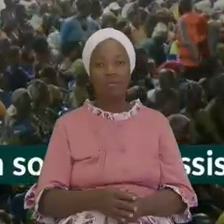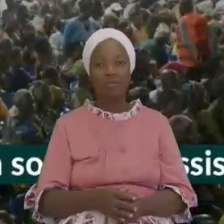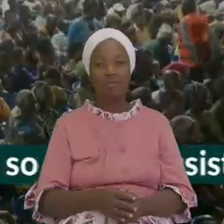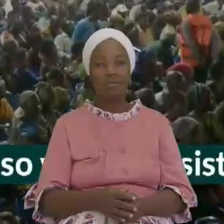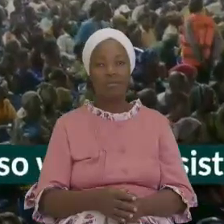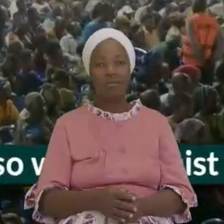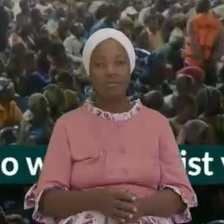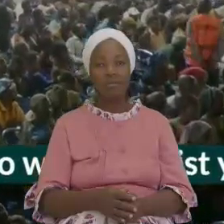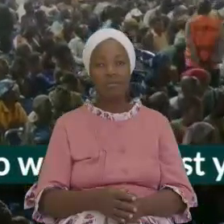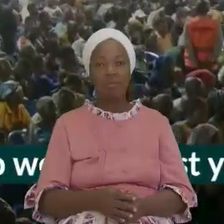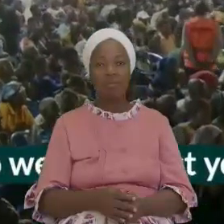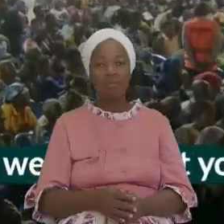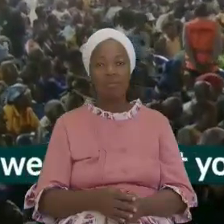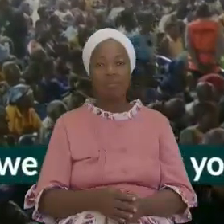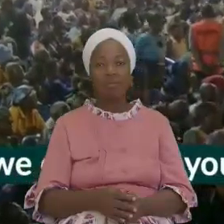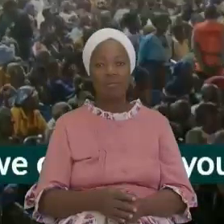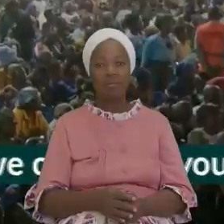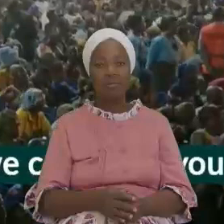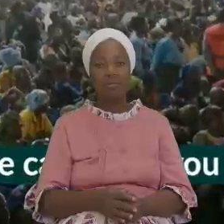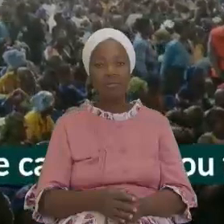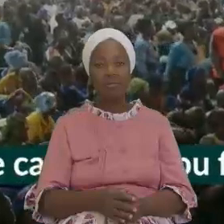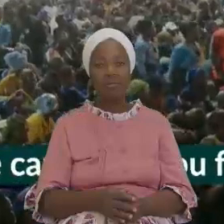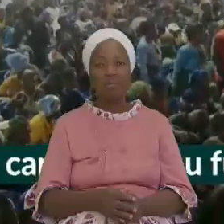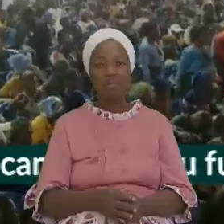finished? Yes, over there is